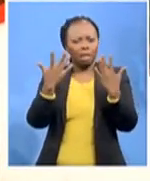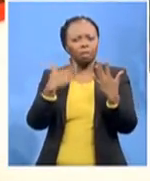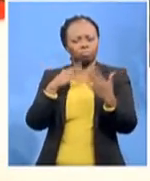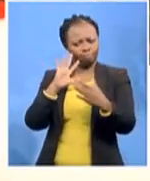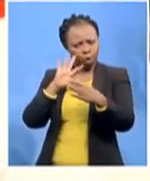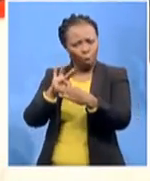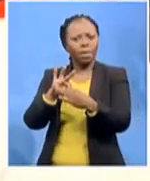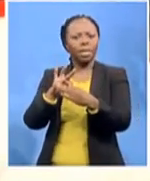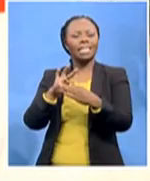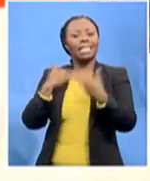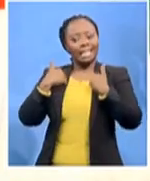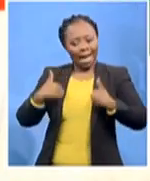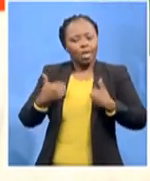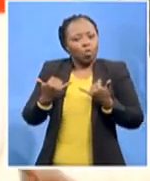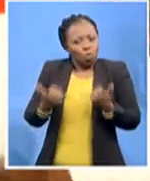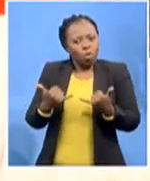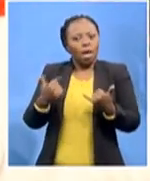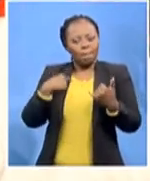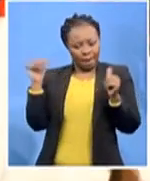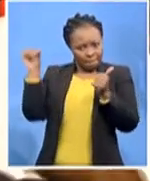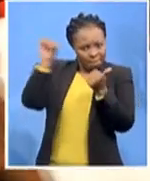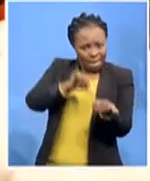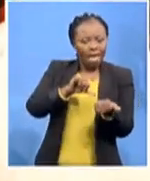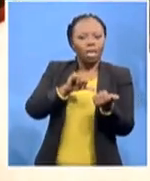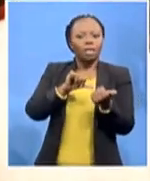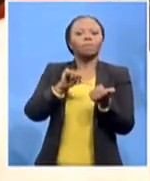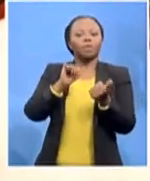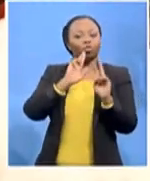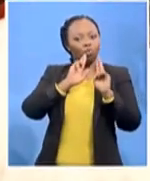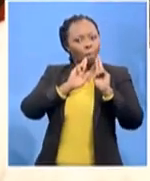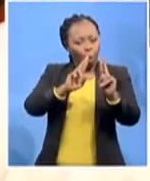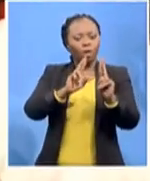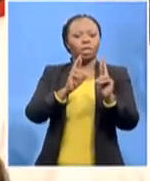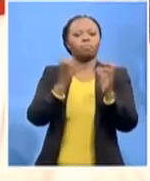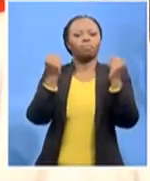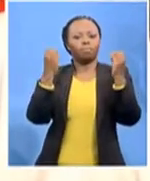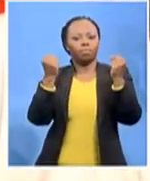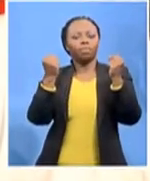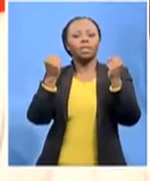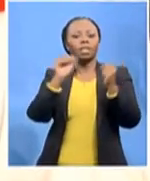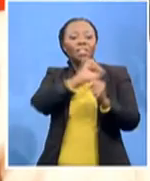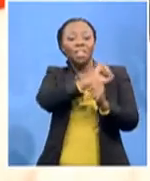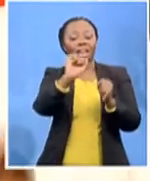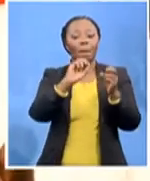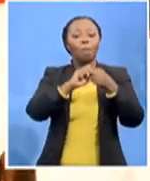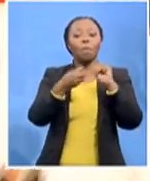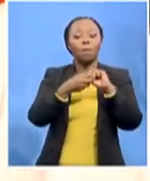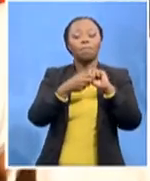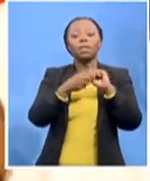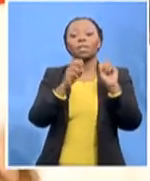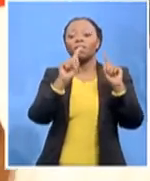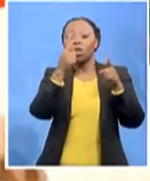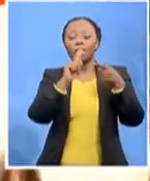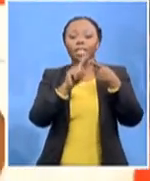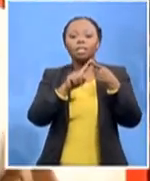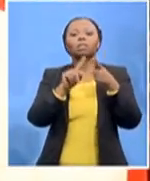come back here to deliver a report on the issues which they raised with me. The first issue was about electricity. The second issue was